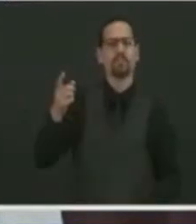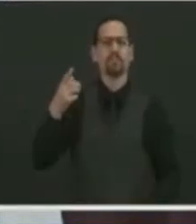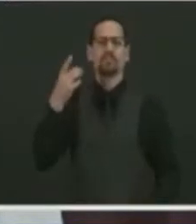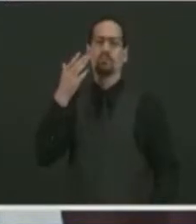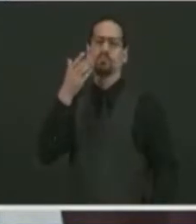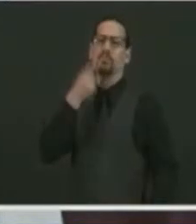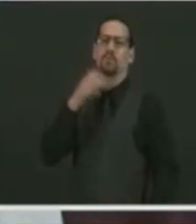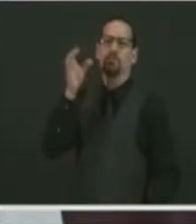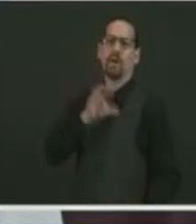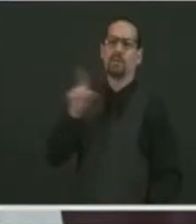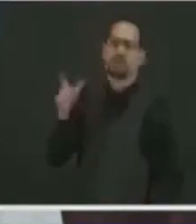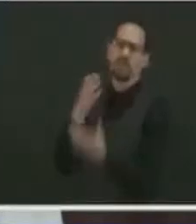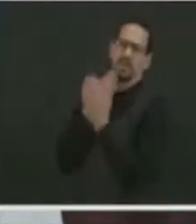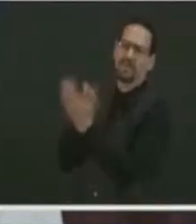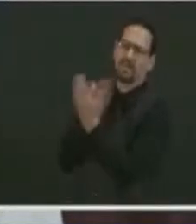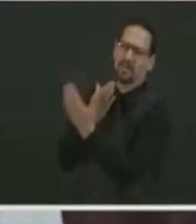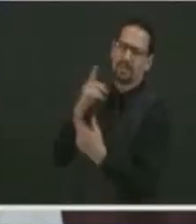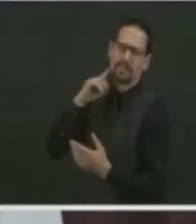available.